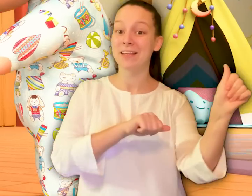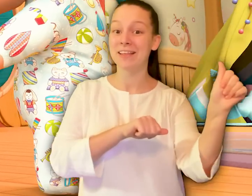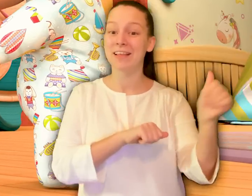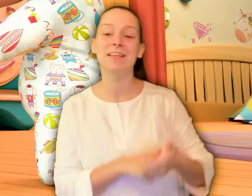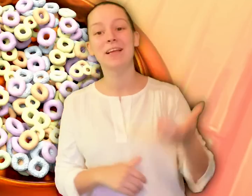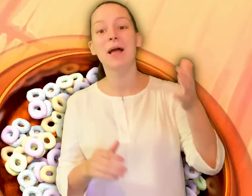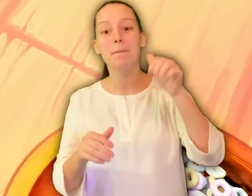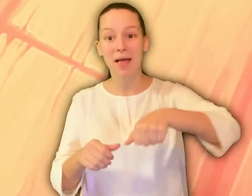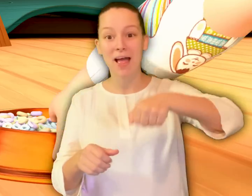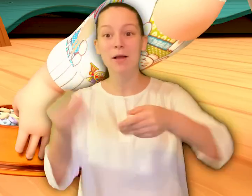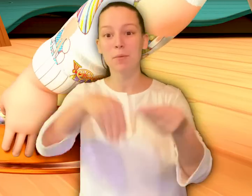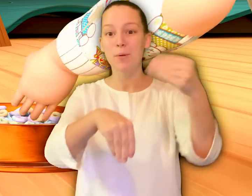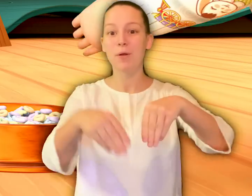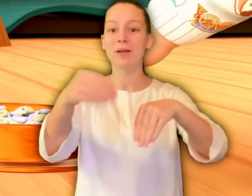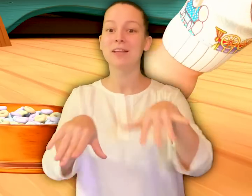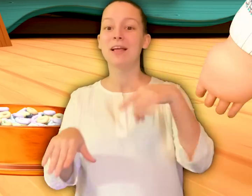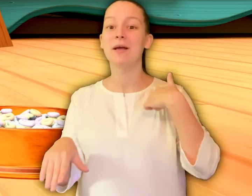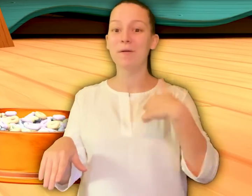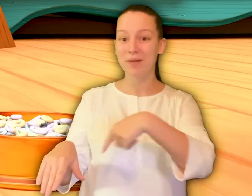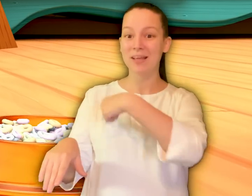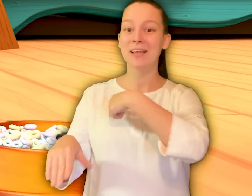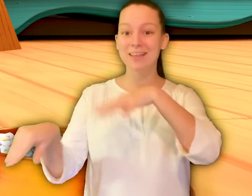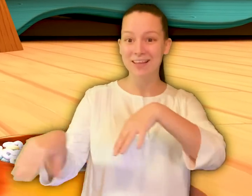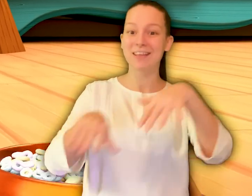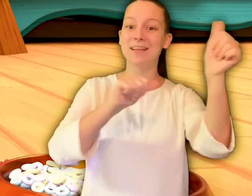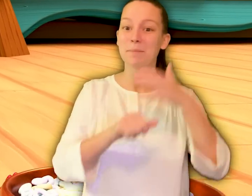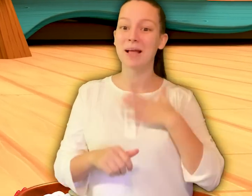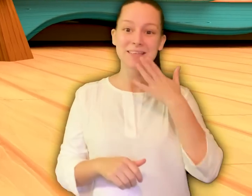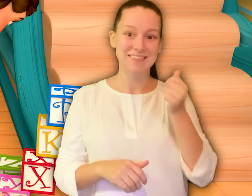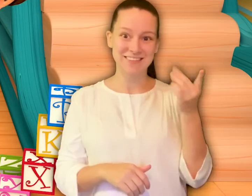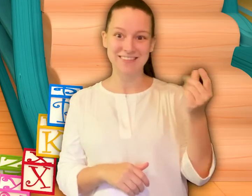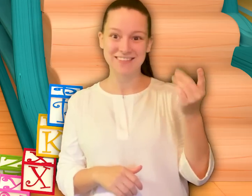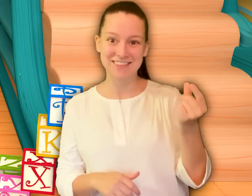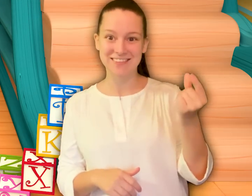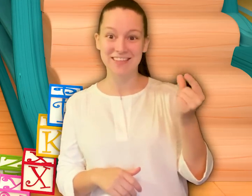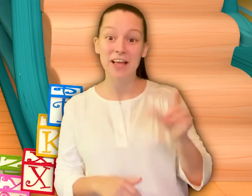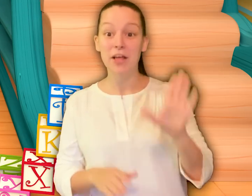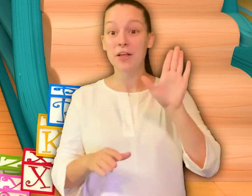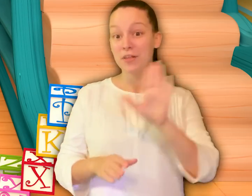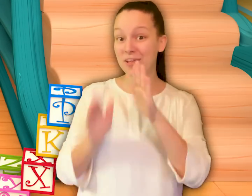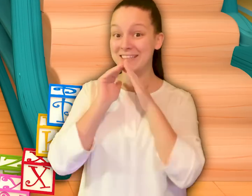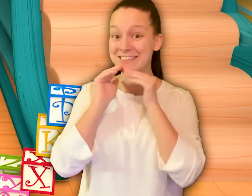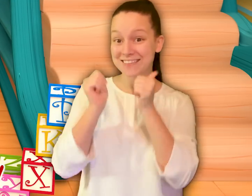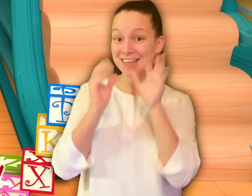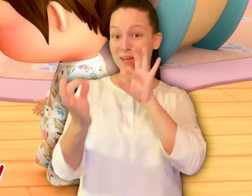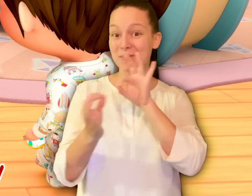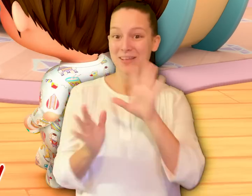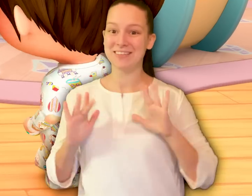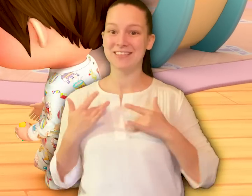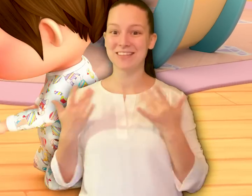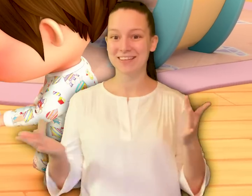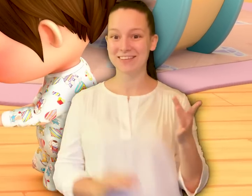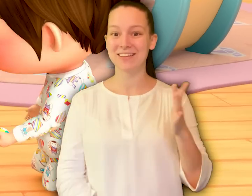go bag and go let's pack our bag and go my sweet puppy bring your smile and